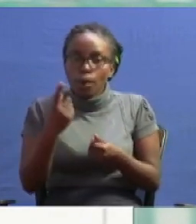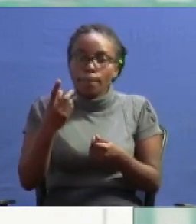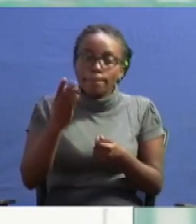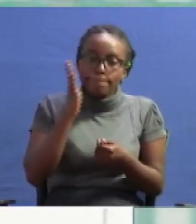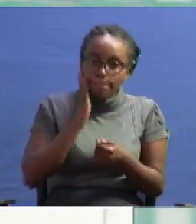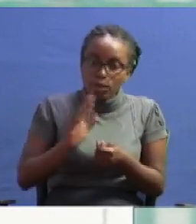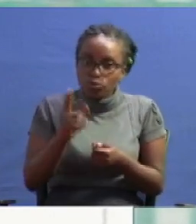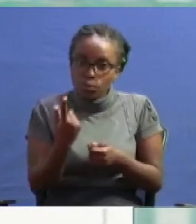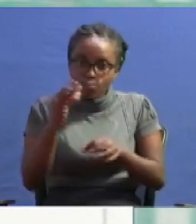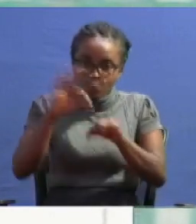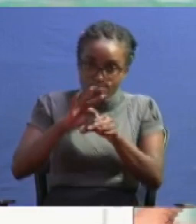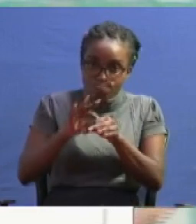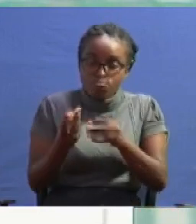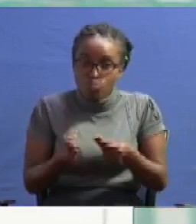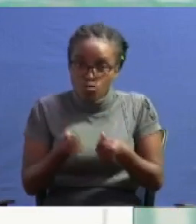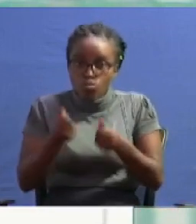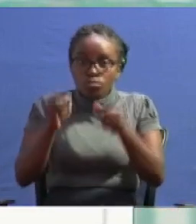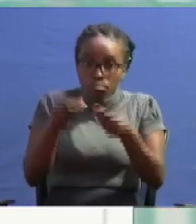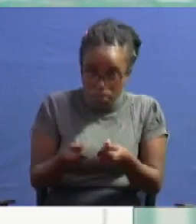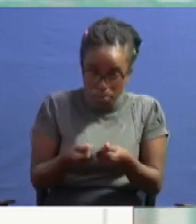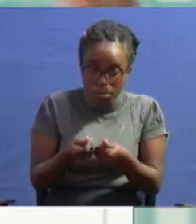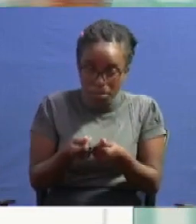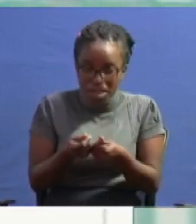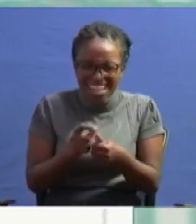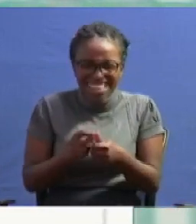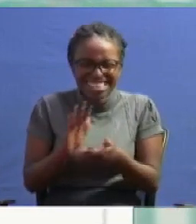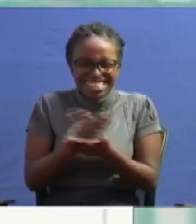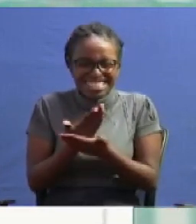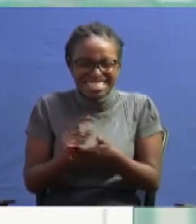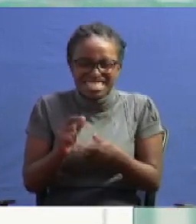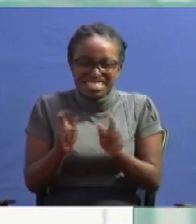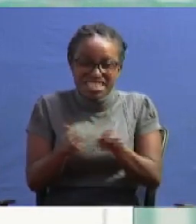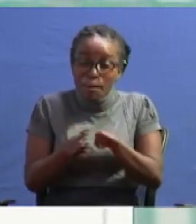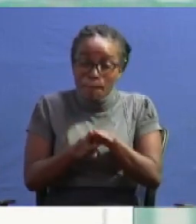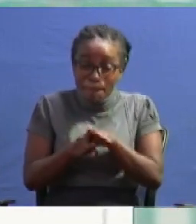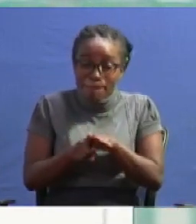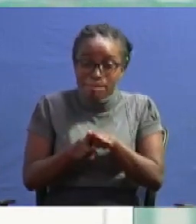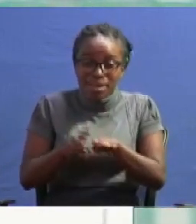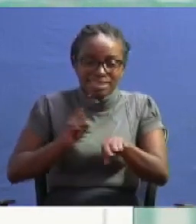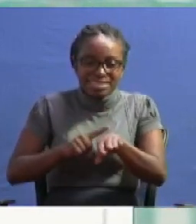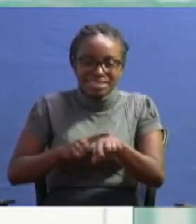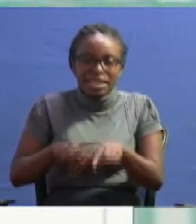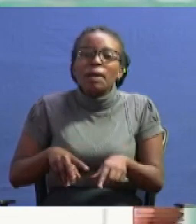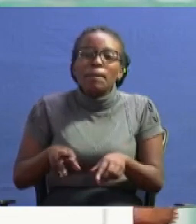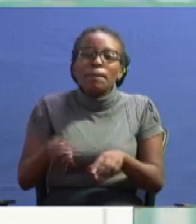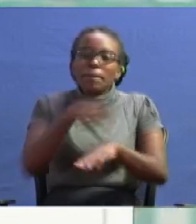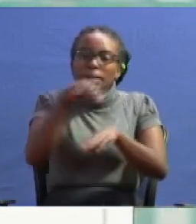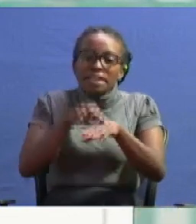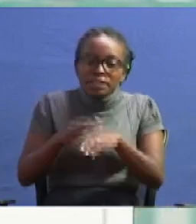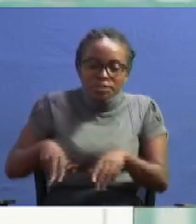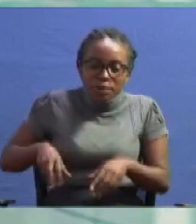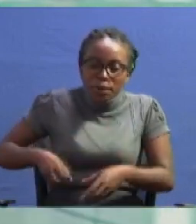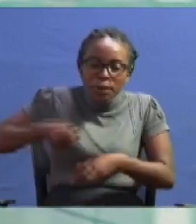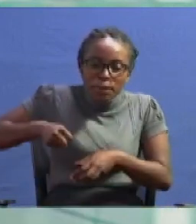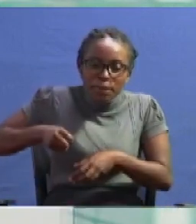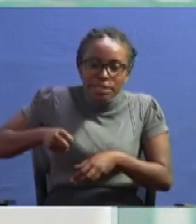one shilling, where I and Evans get the same share of our, our national basket. At the same time, we